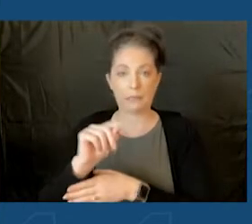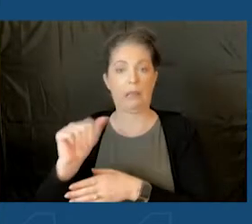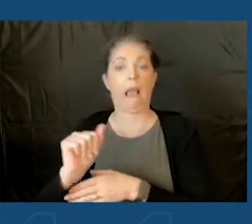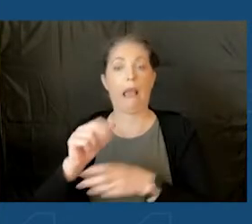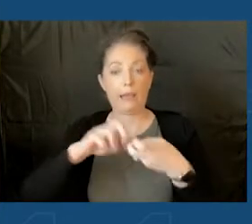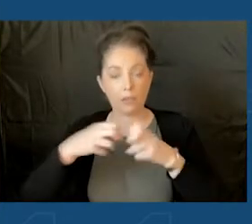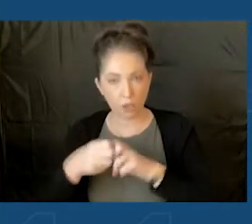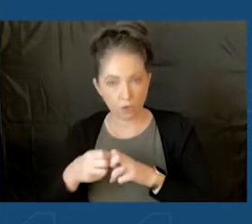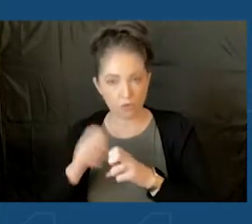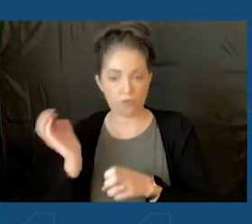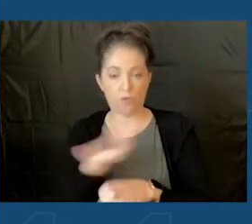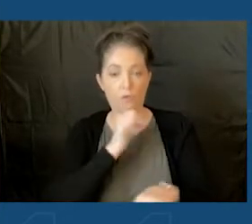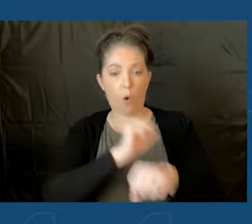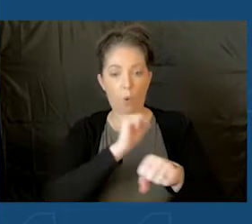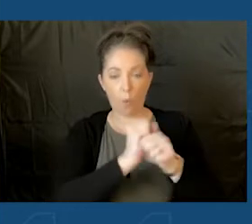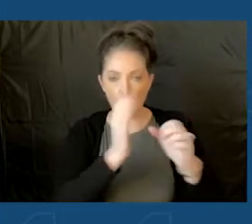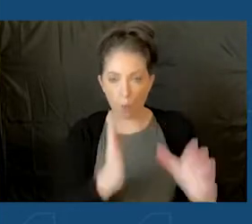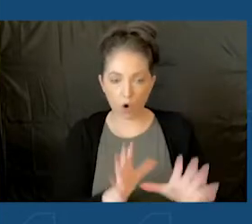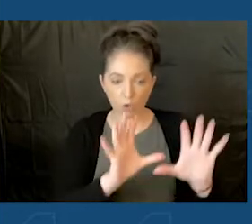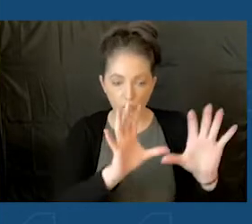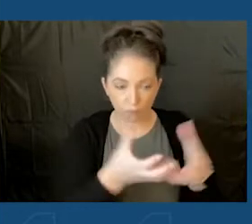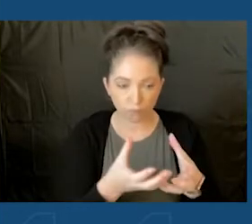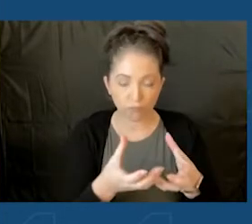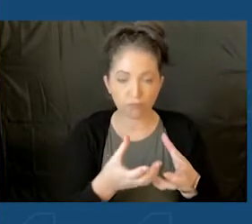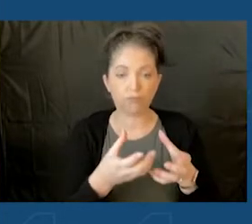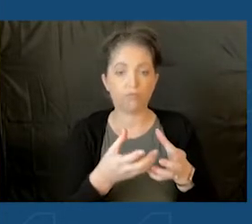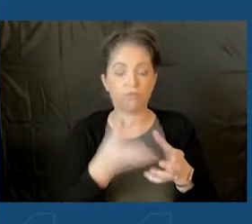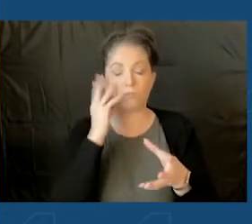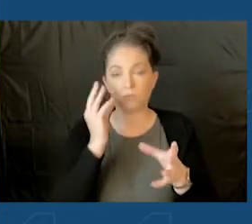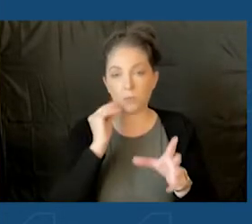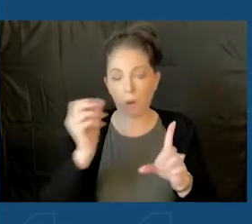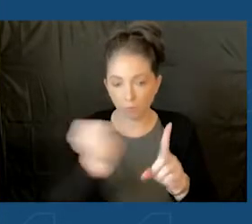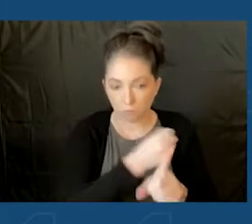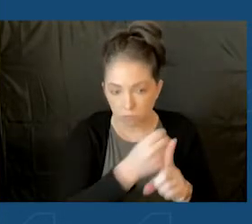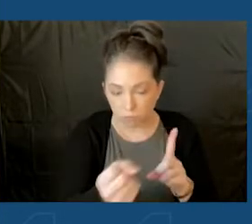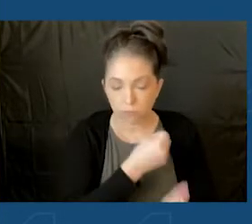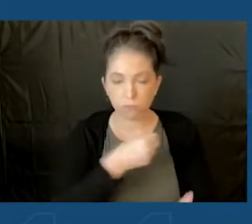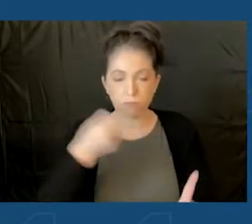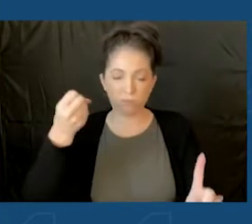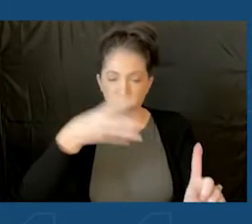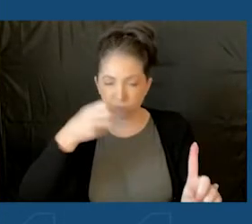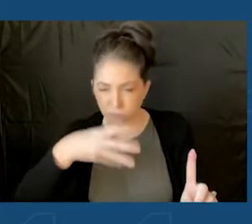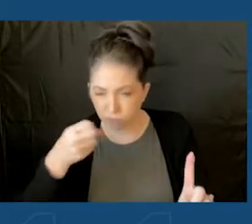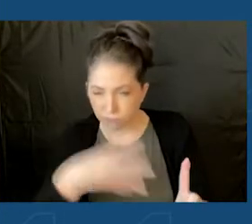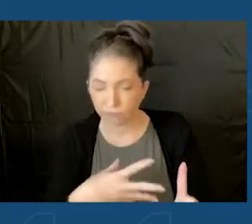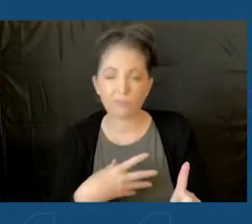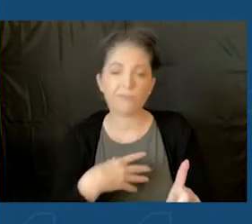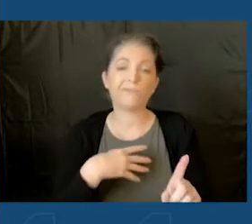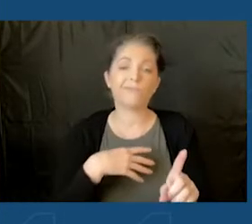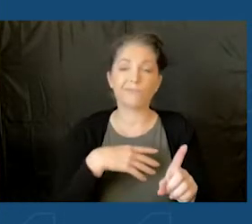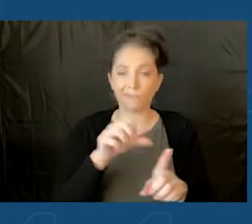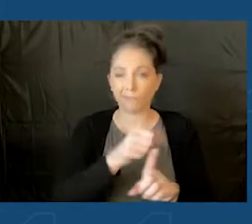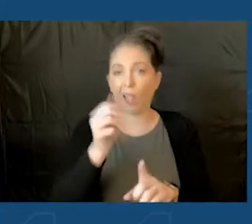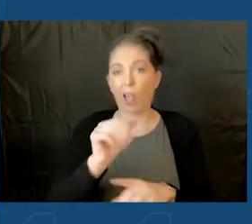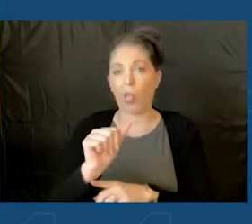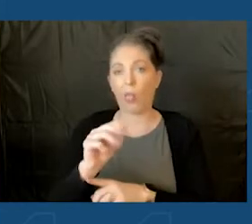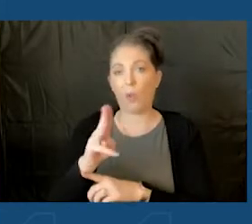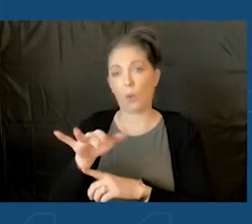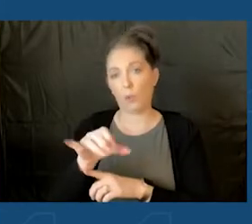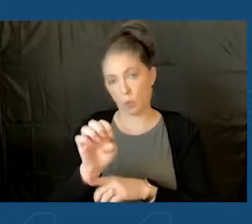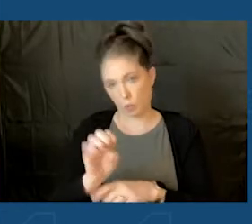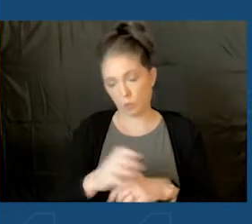attacked and subjected to physical, verbal, and other abuse. So the fact that we all got in this